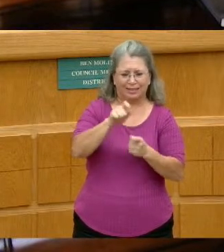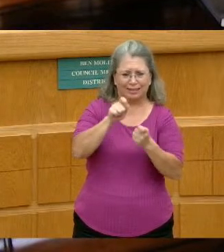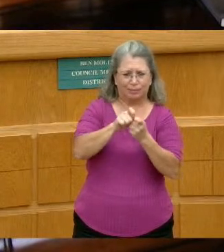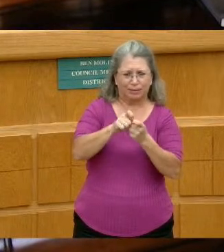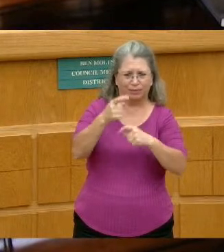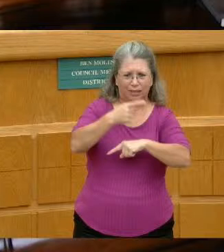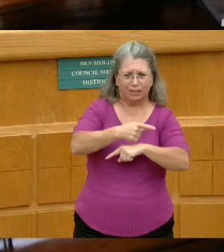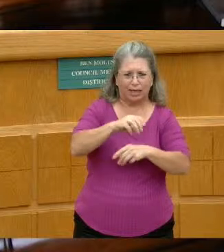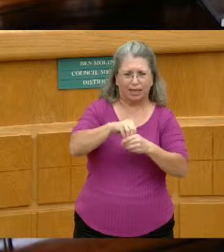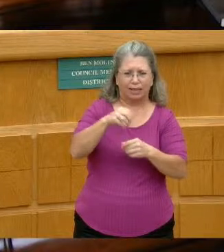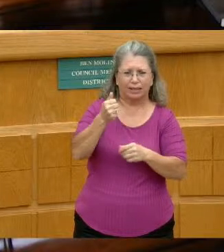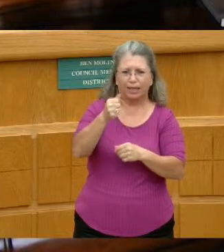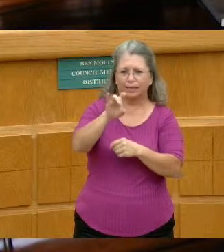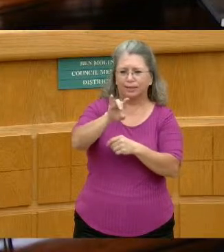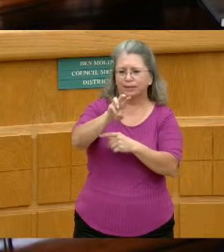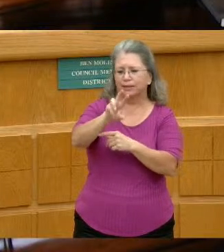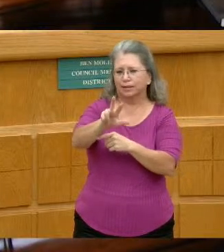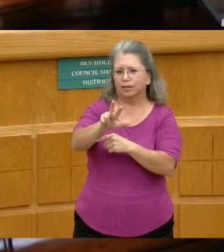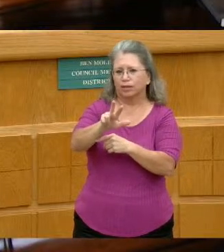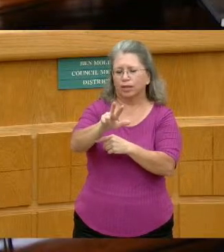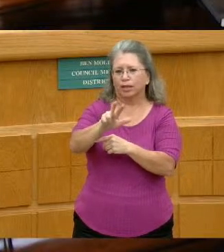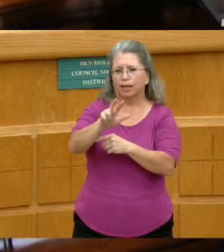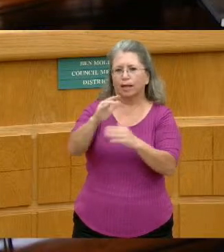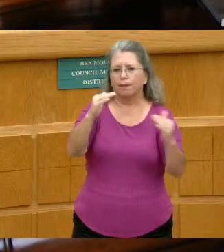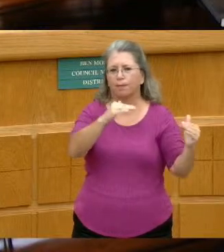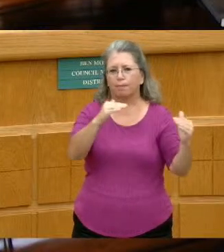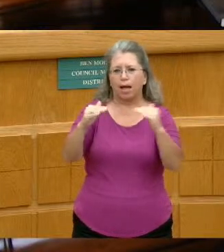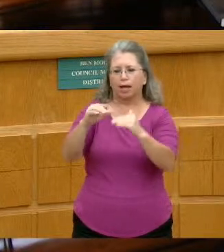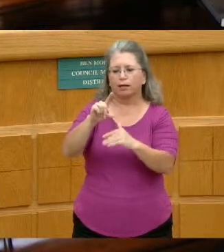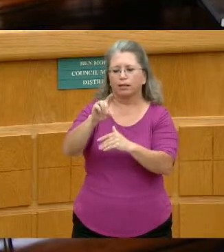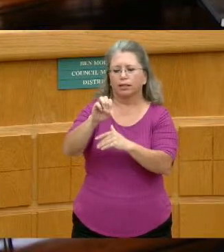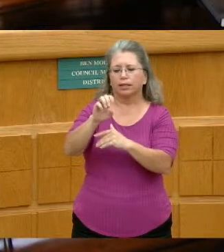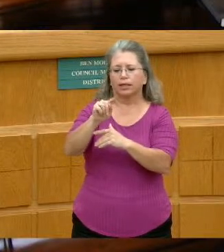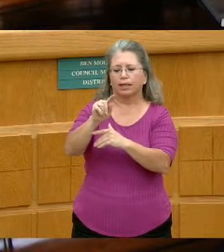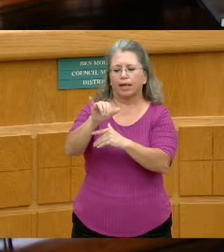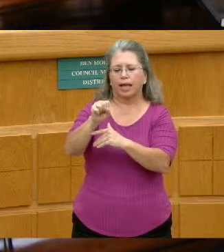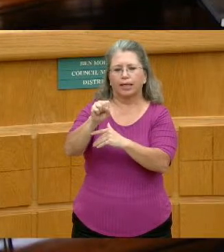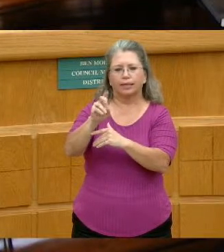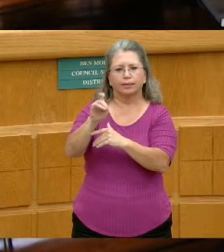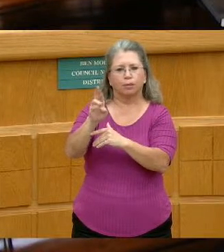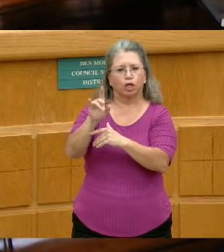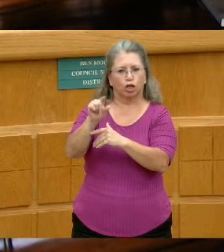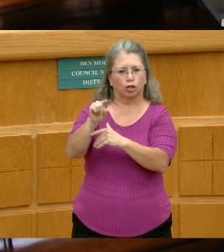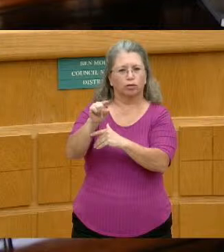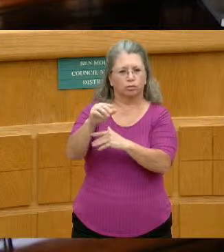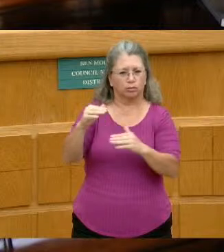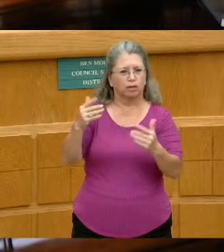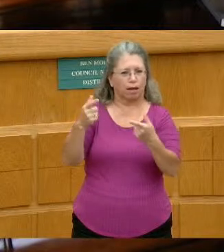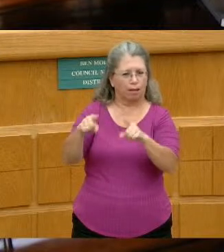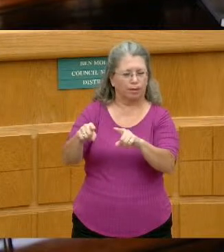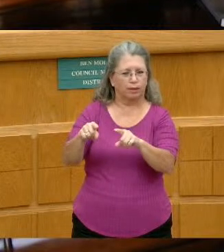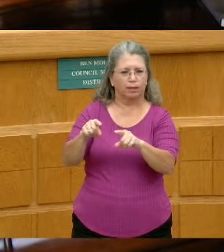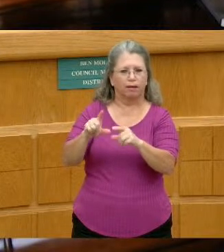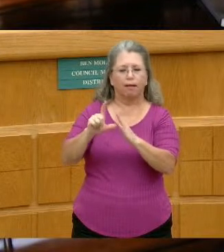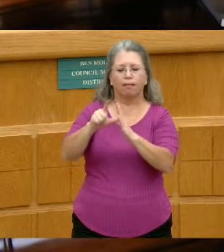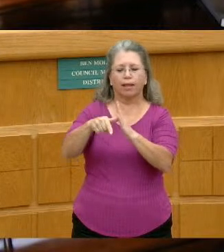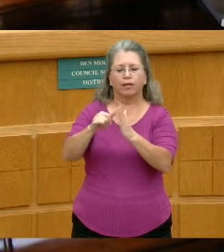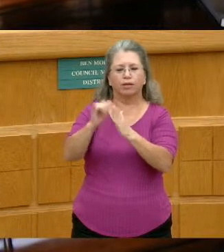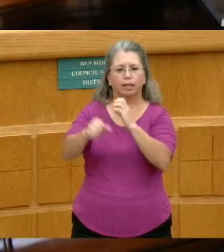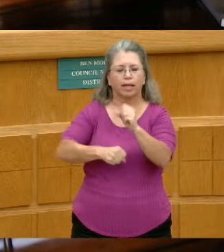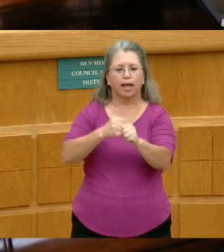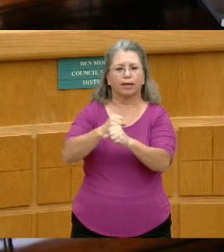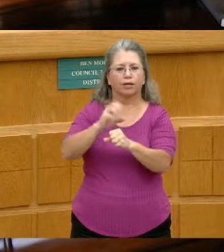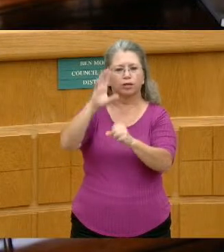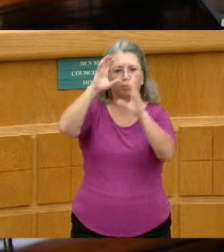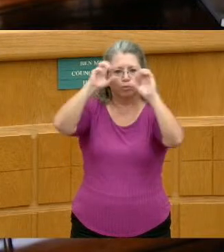1863, the Battle of Gettysburg was being fought. And later that year, President Abraham Lincoln would commemorate those lost